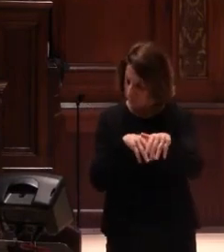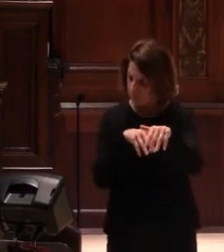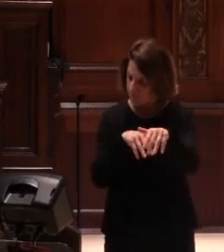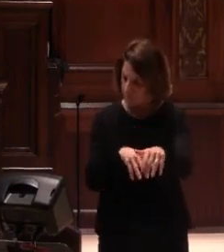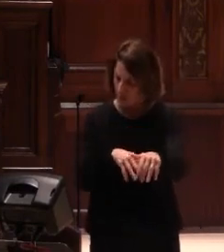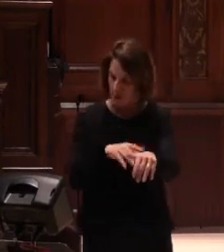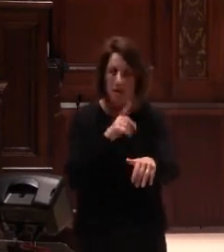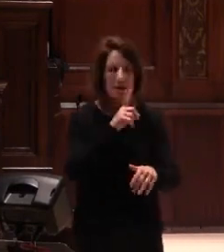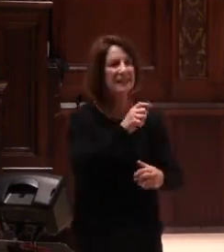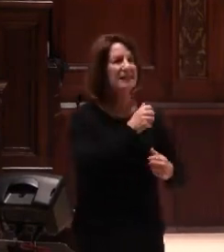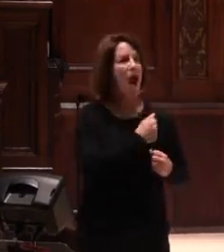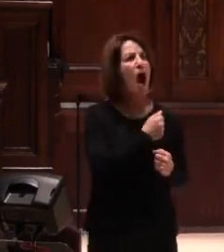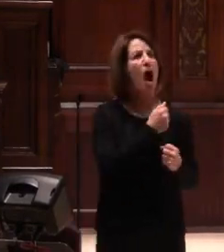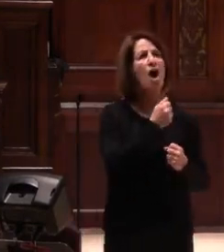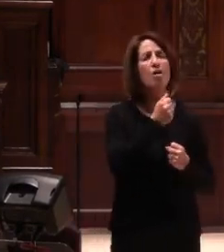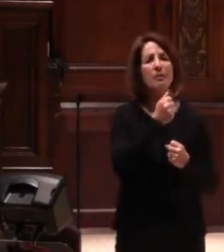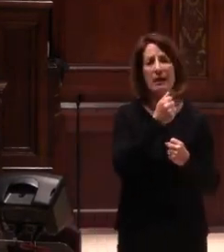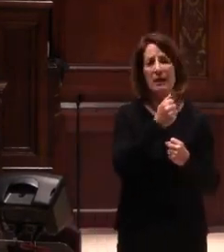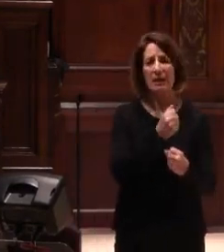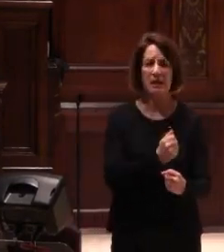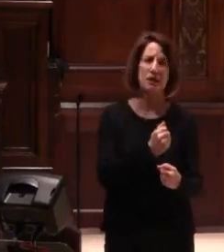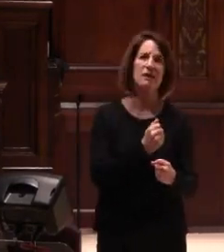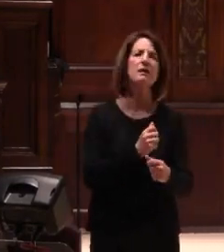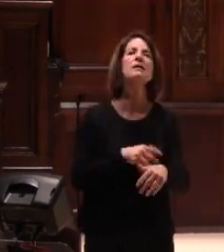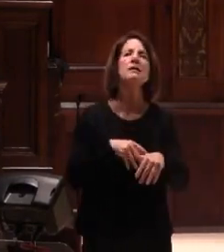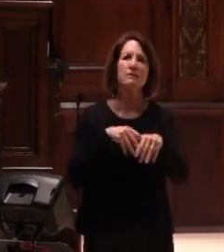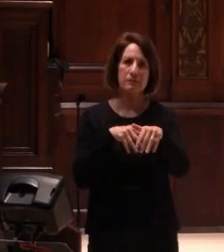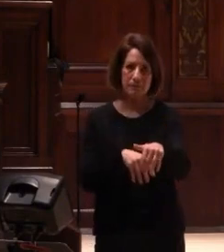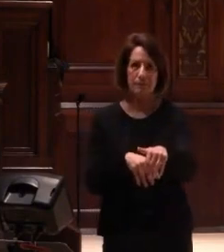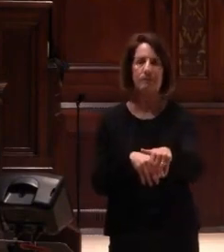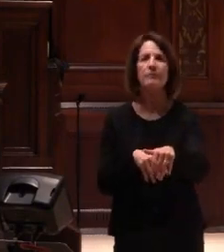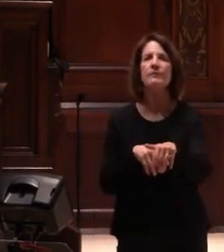yes. There's an army